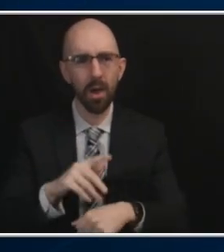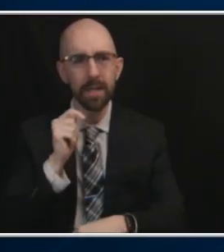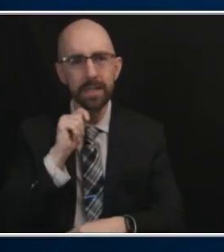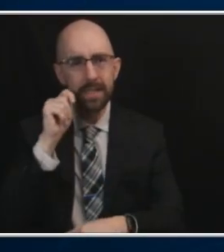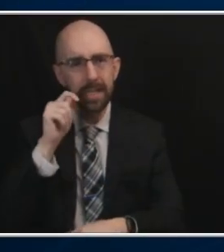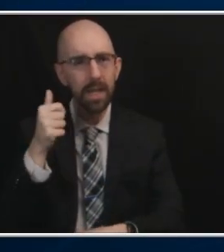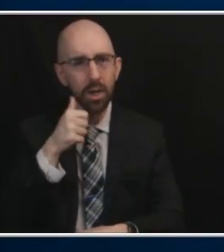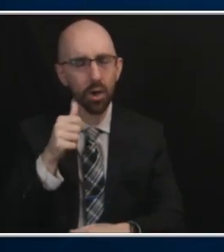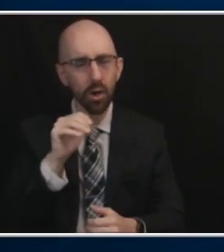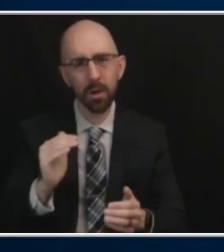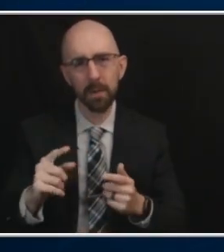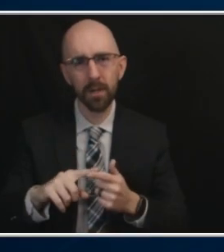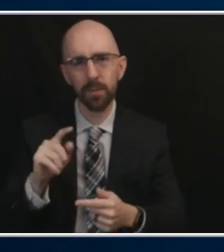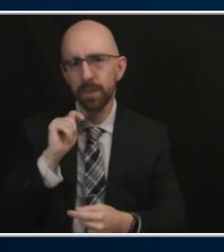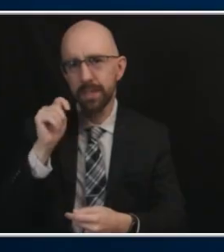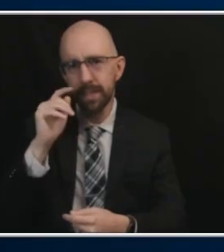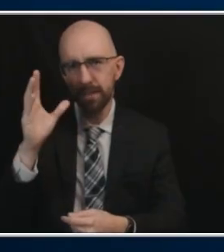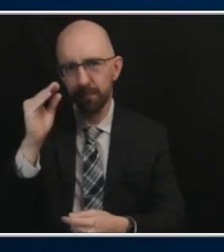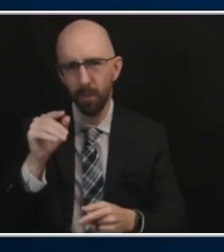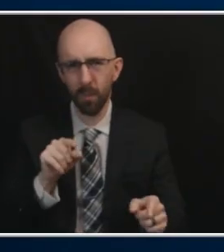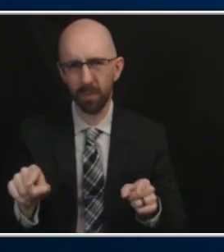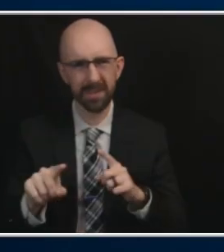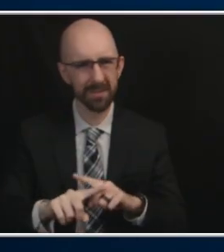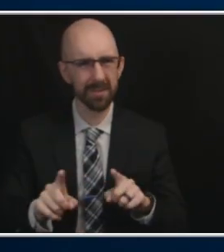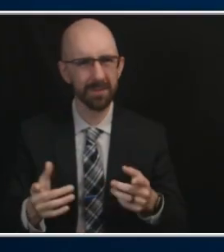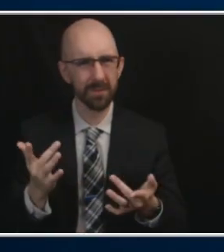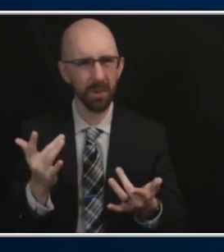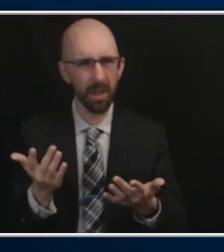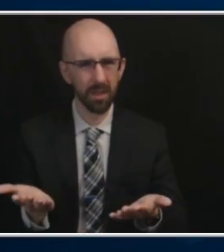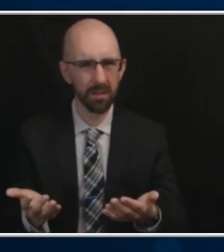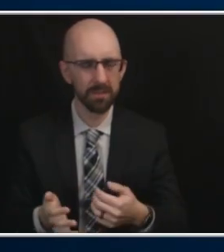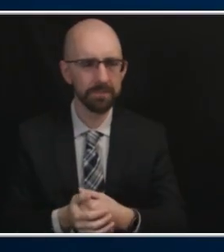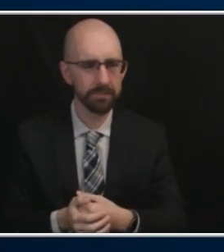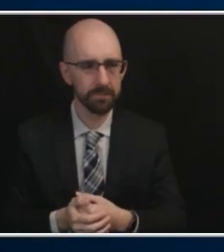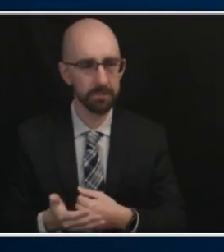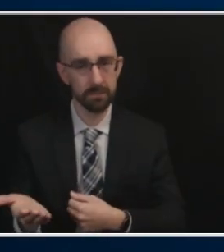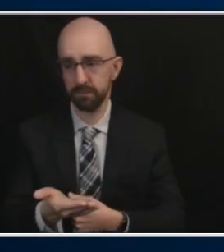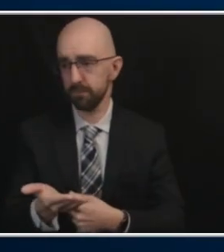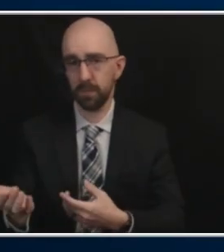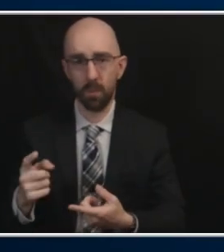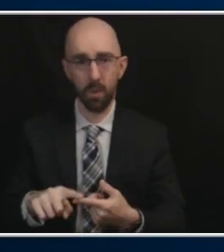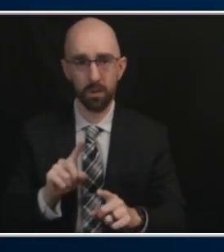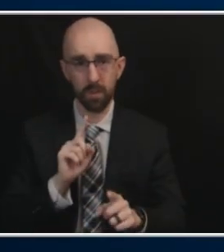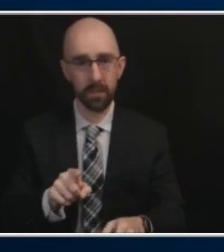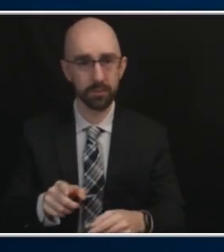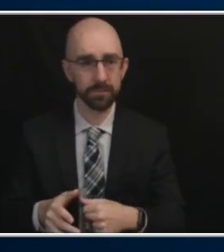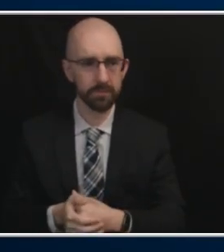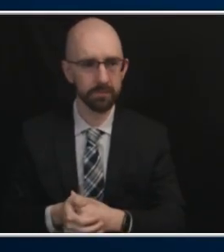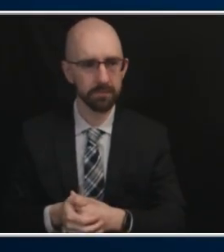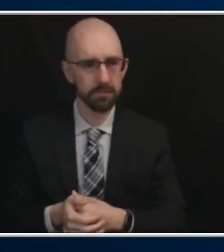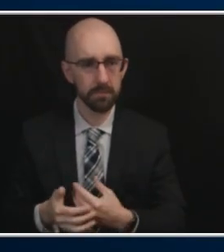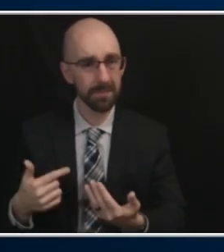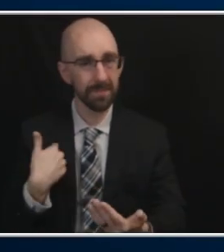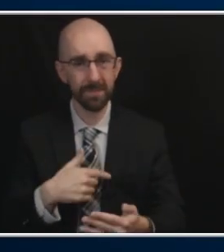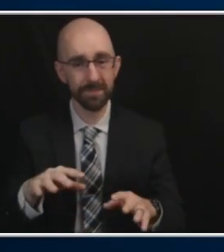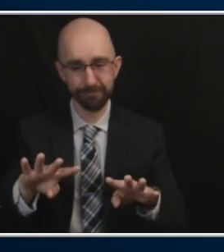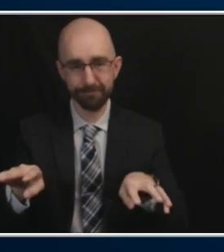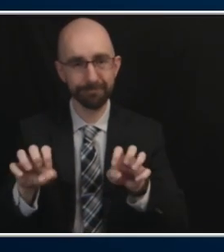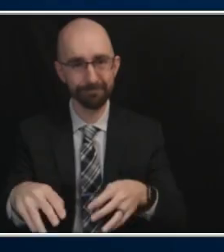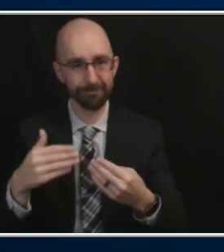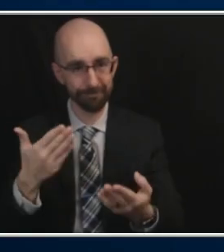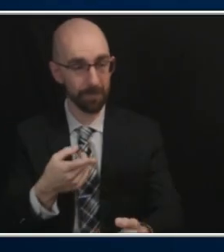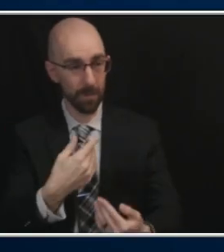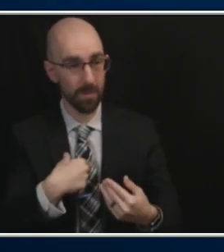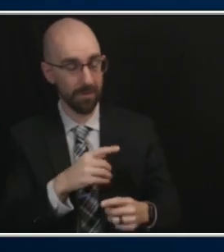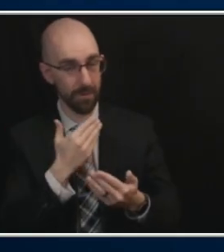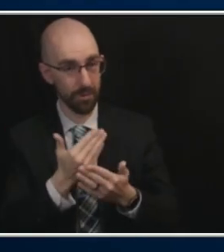versus teenage boys? You want to take that one? I think we don't know, Brandon, unless you've got a good answer for